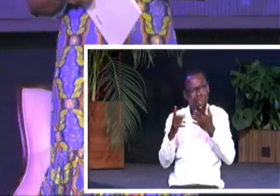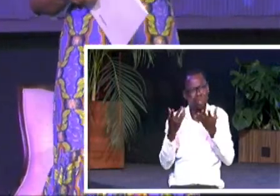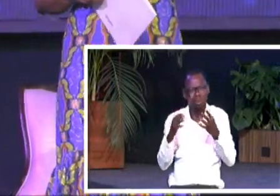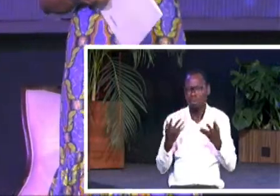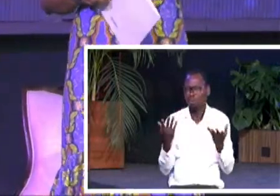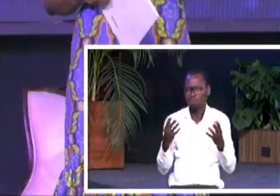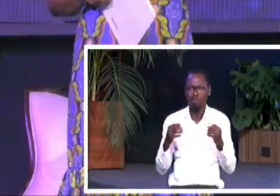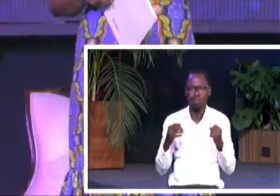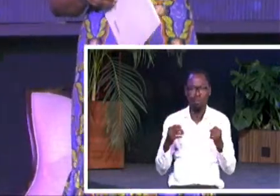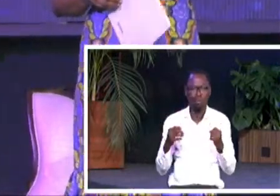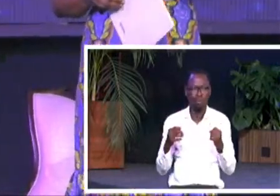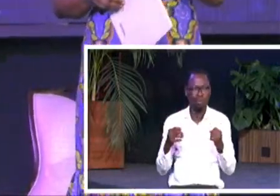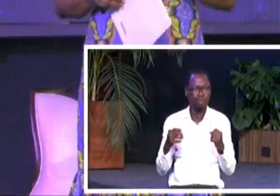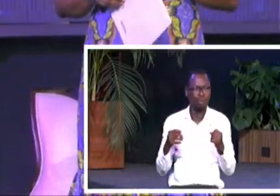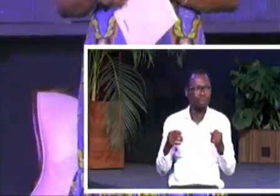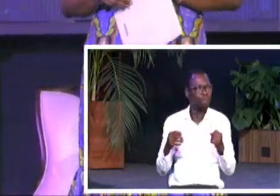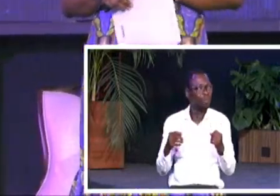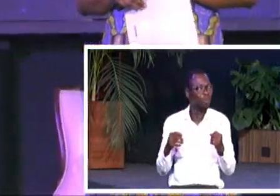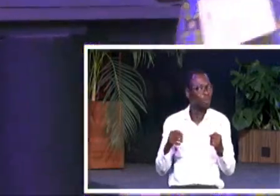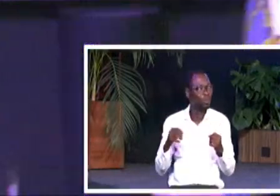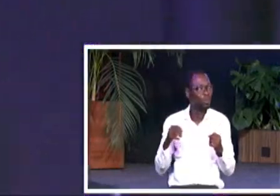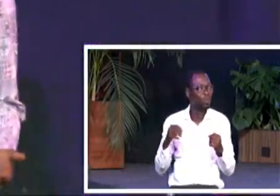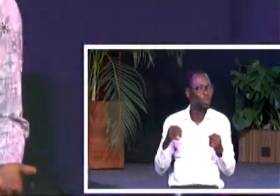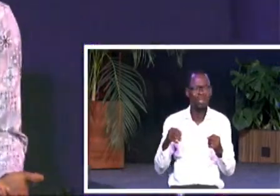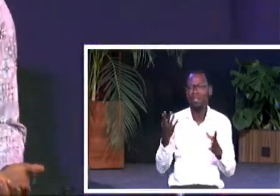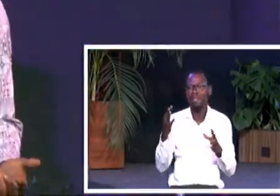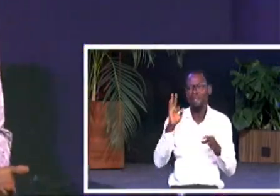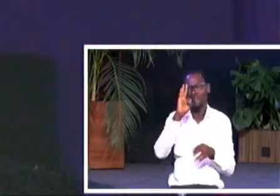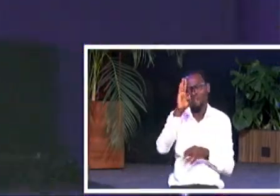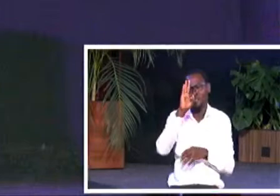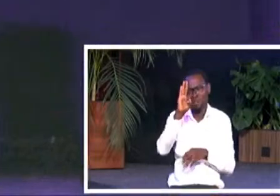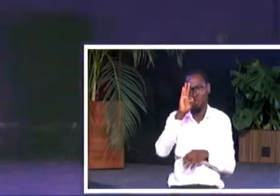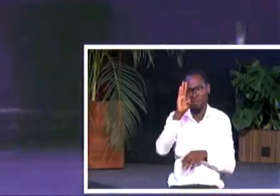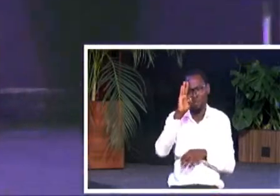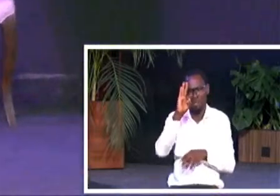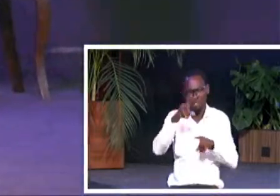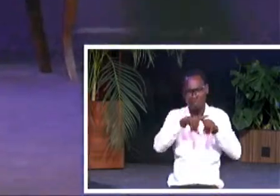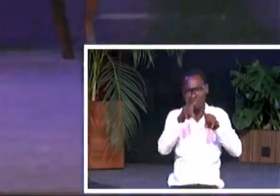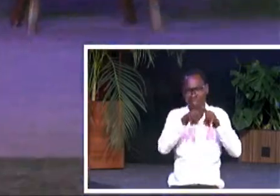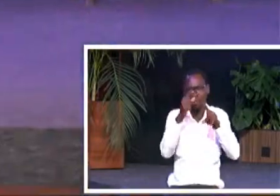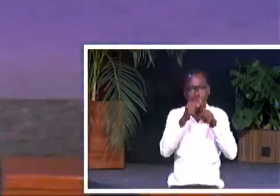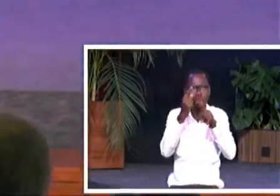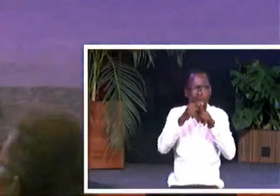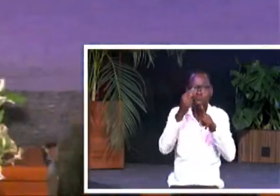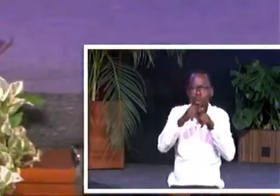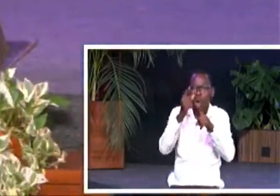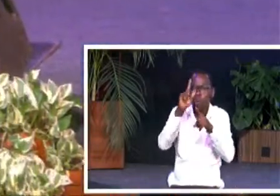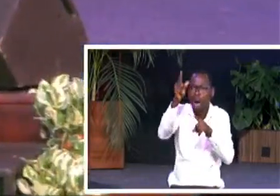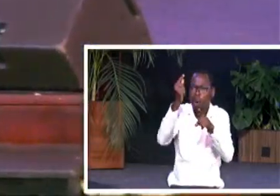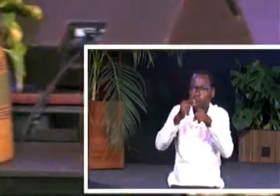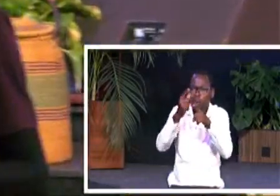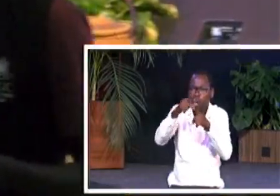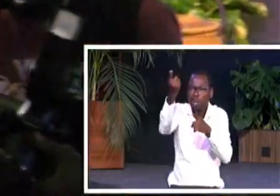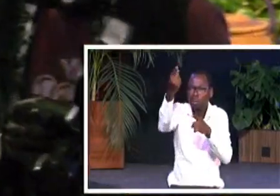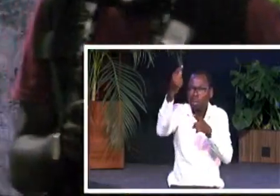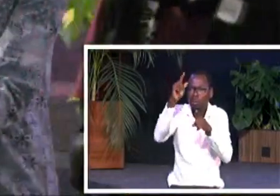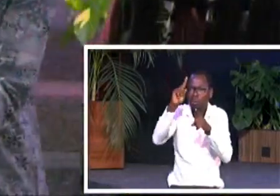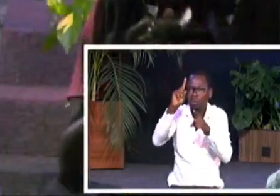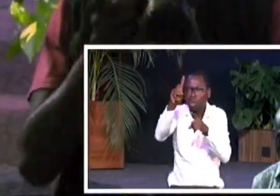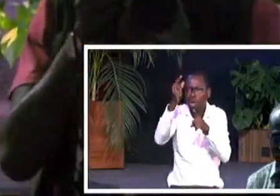super, what other word? Fantastic, says Dr. AC Hansan. Let me find out for the mentors. Just 1 minute of this. What